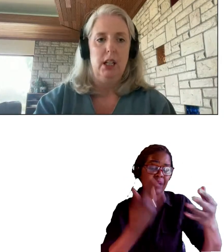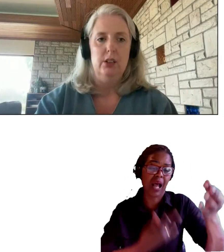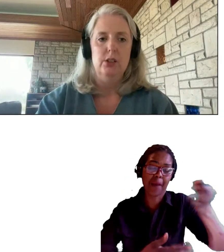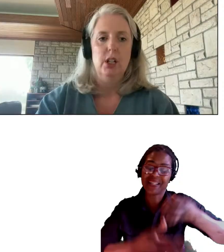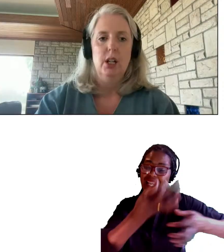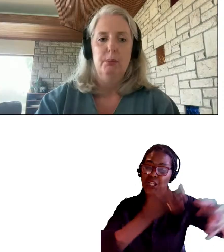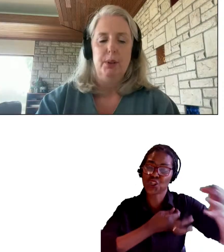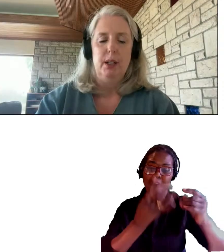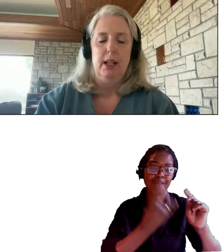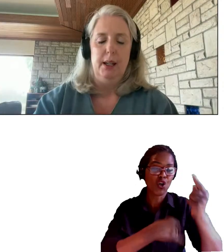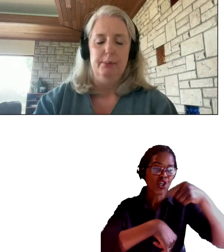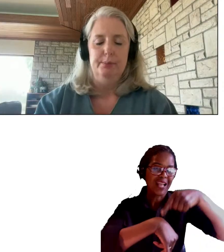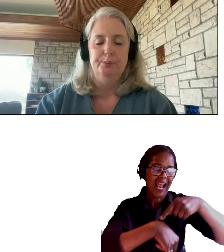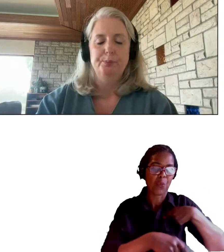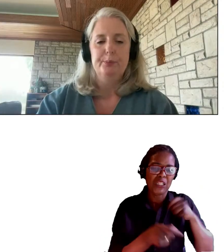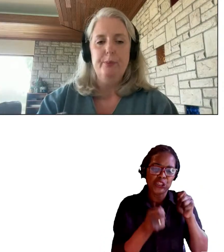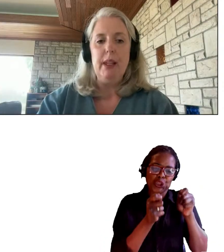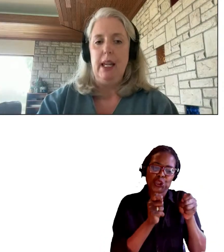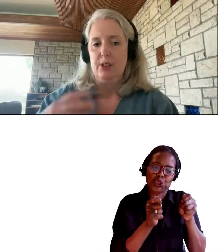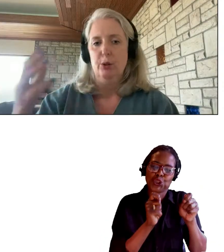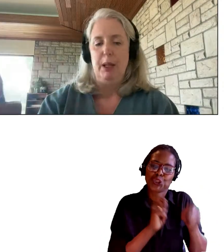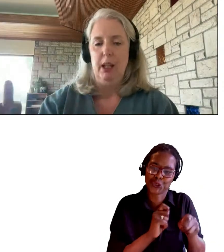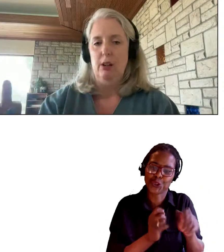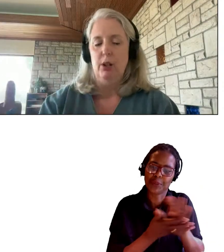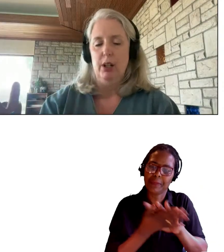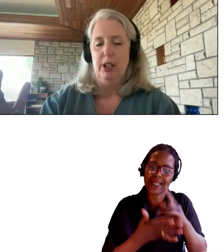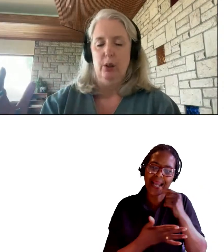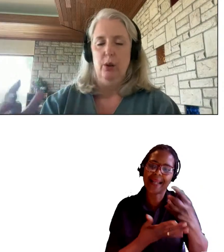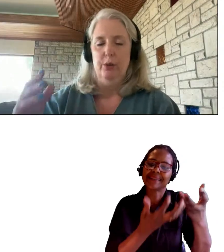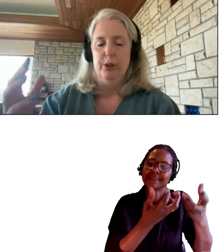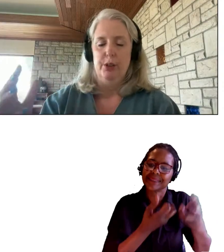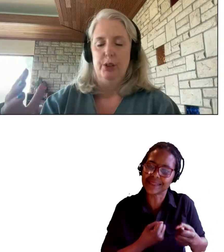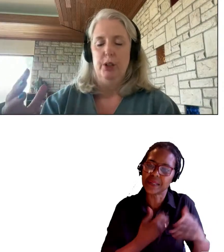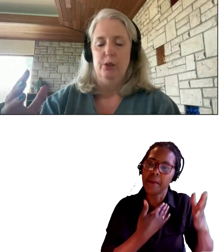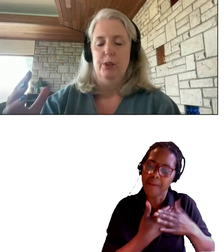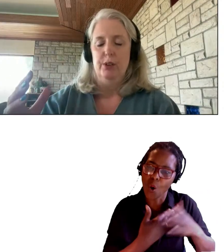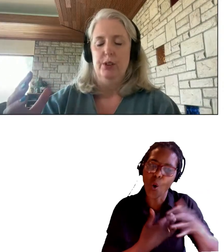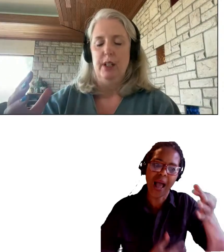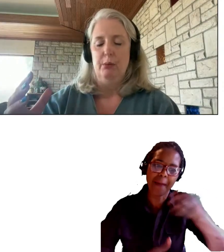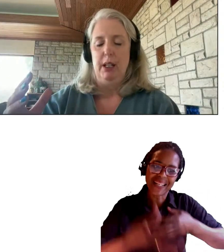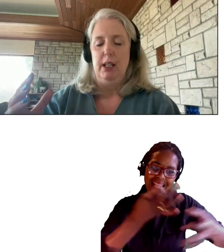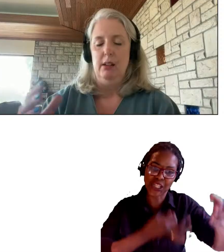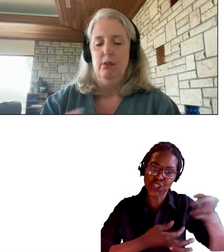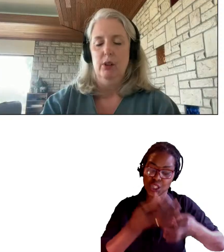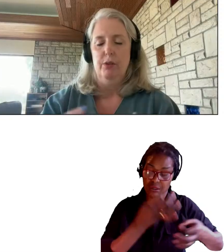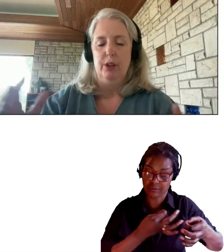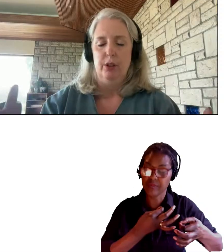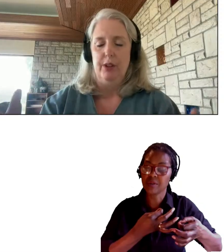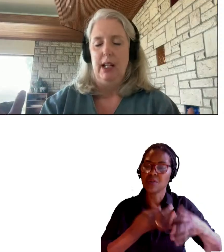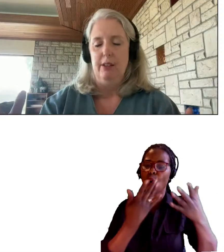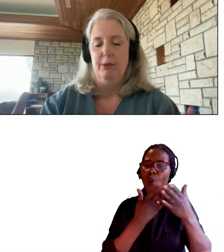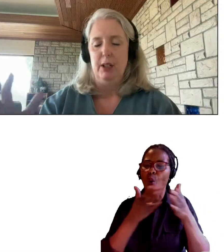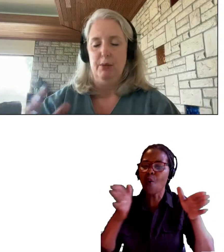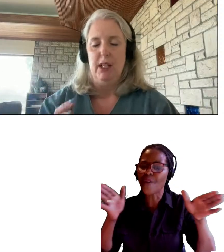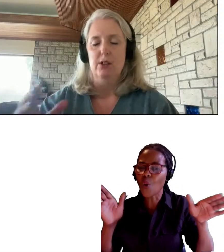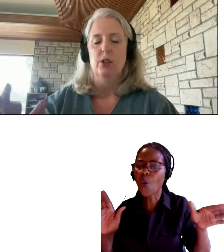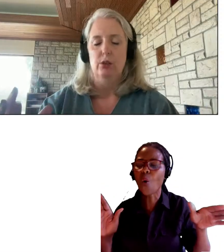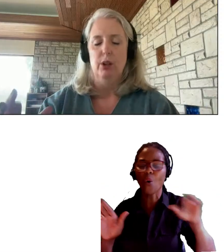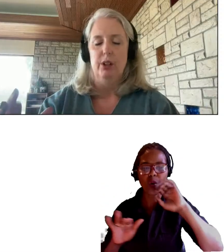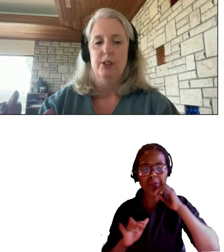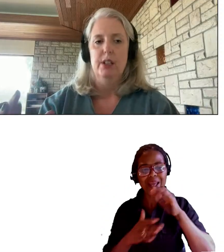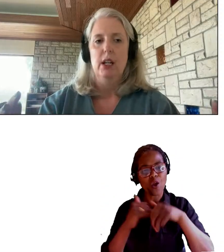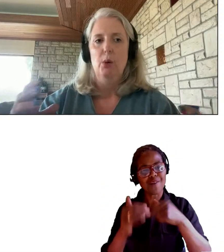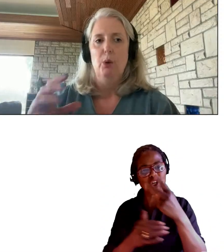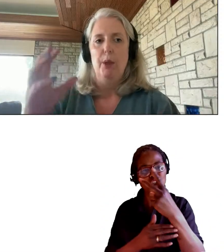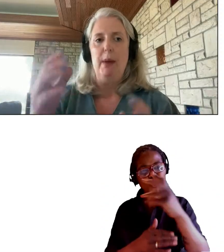made that change, but yes, it'll be over 200 that we fund over the lifetime of these